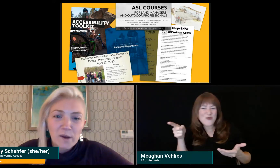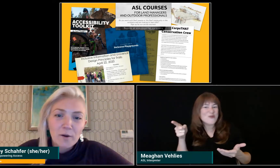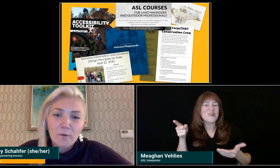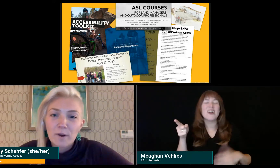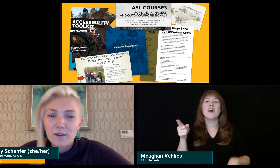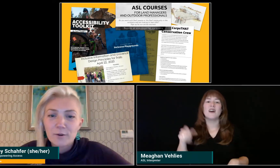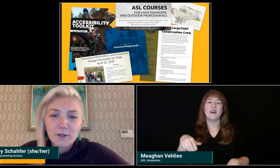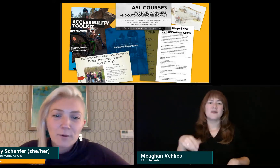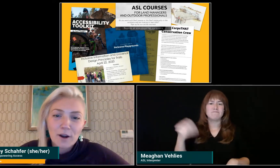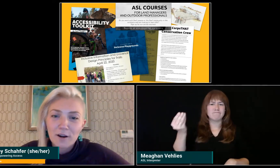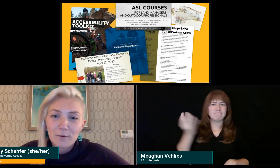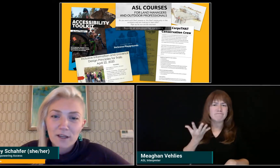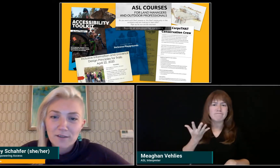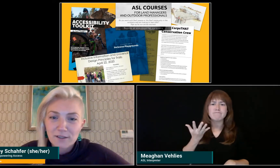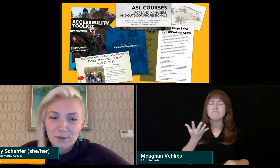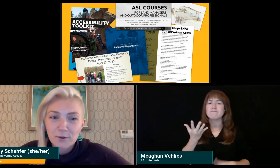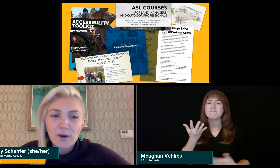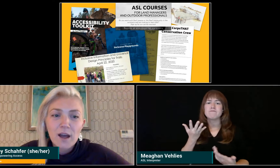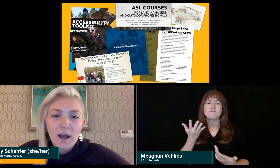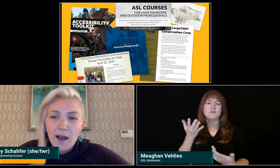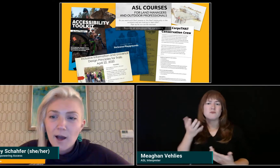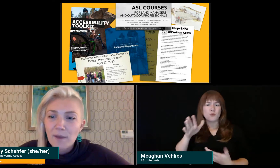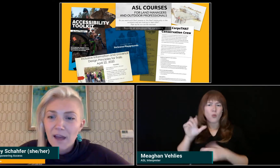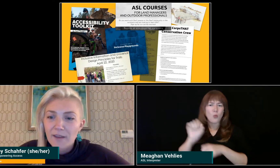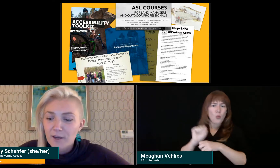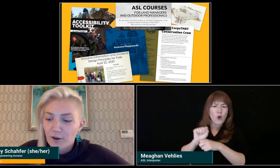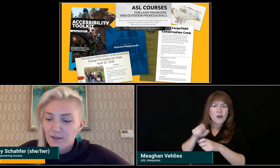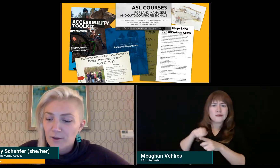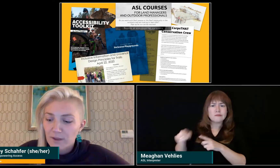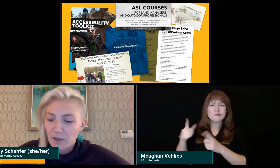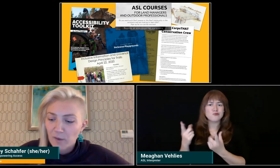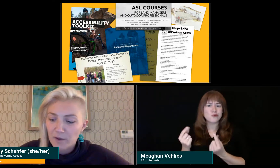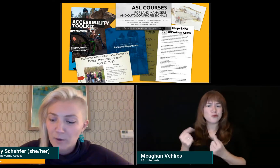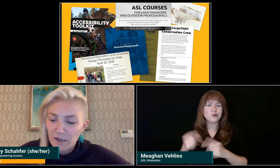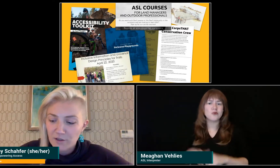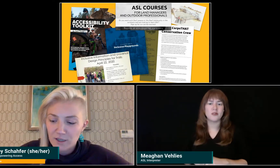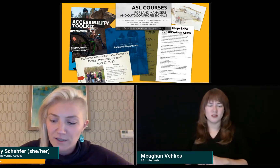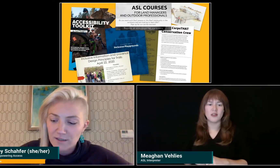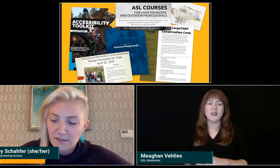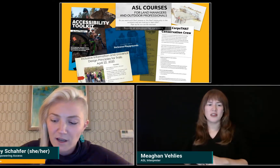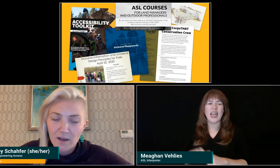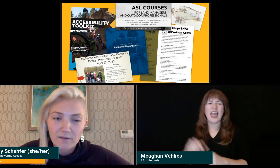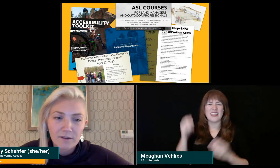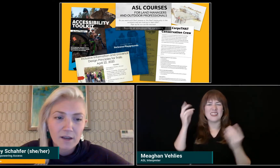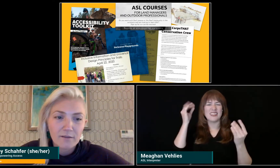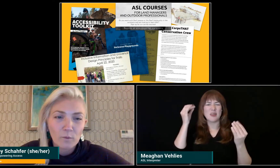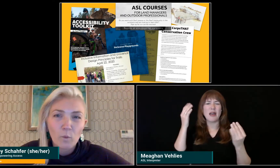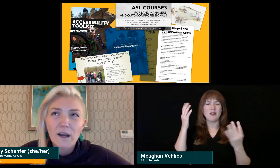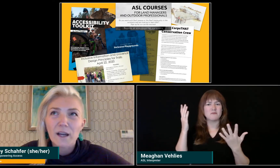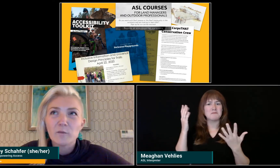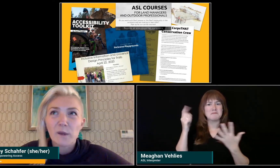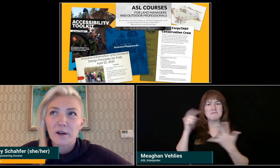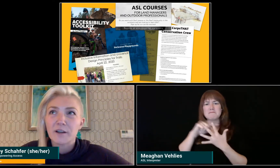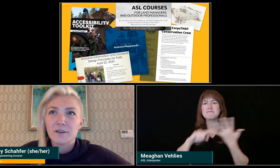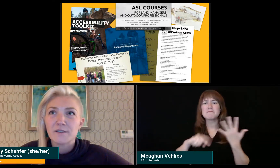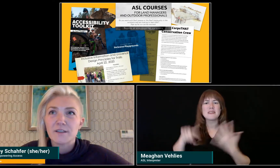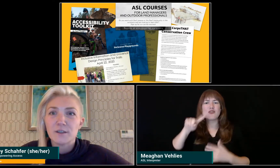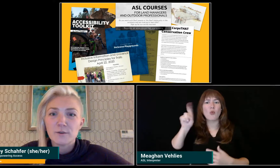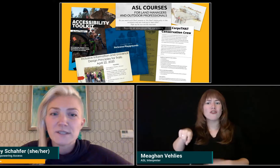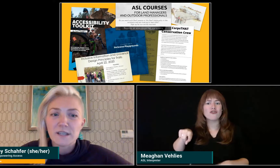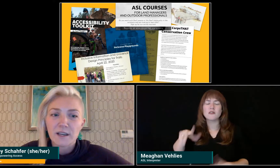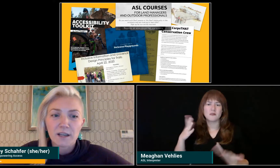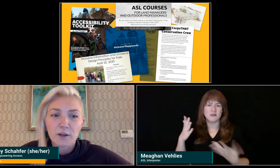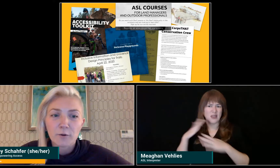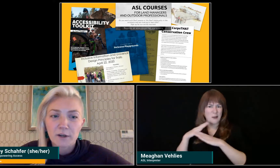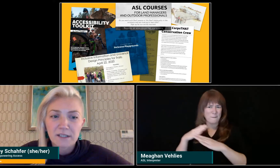information about who you are, what you do. And then also think about the questions of what kind of barriers